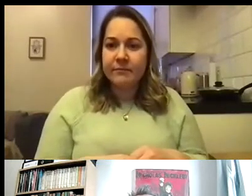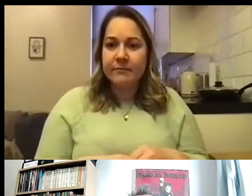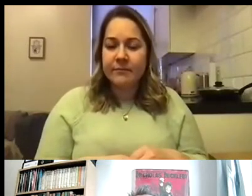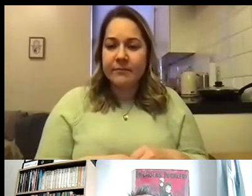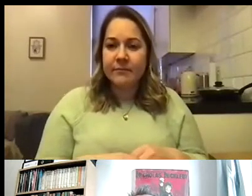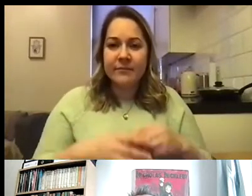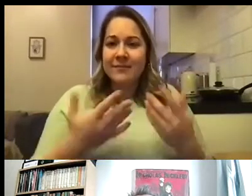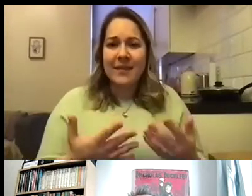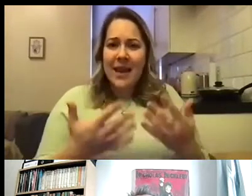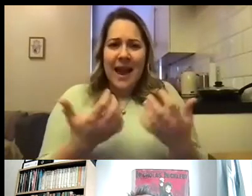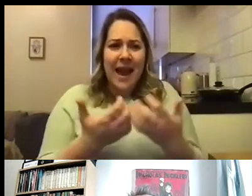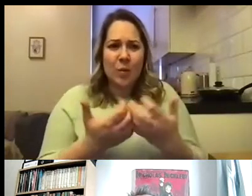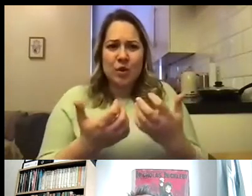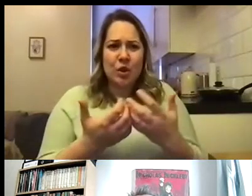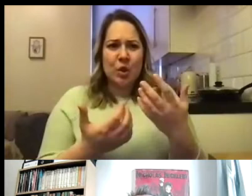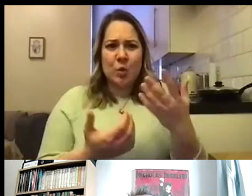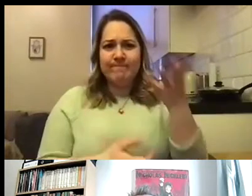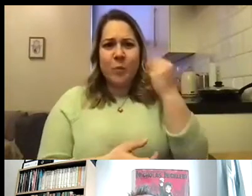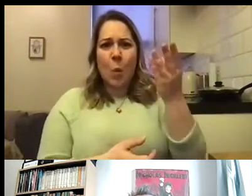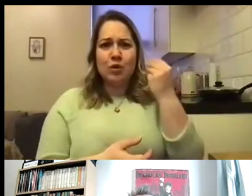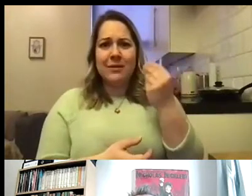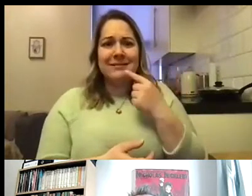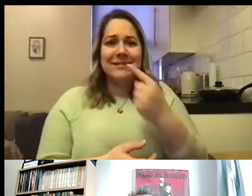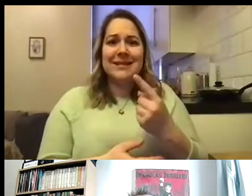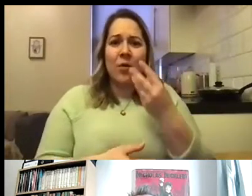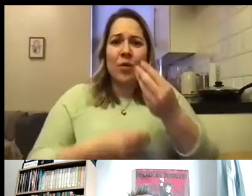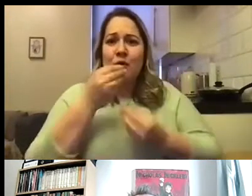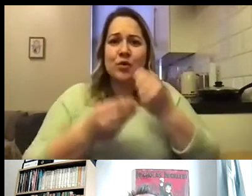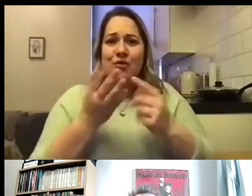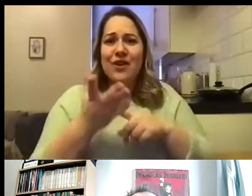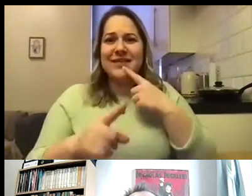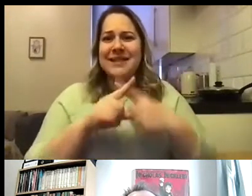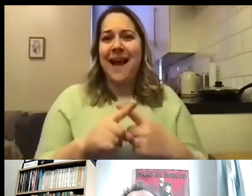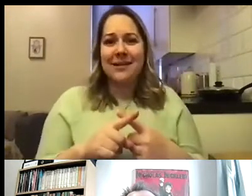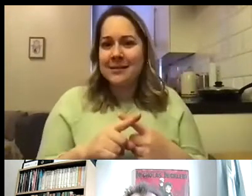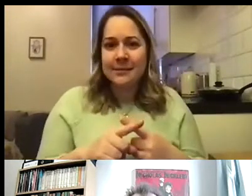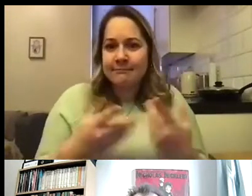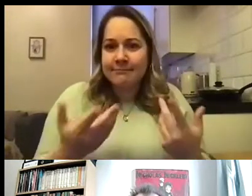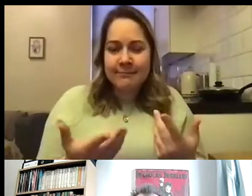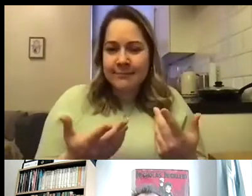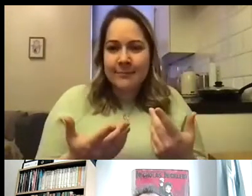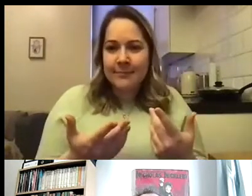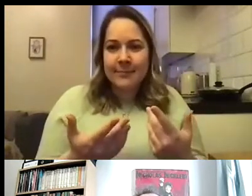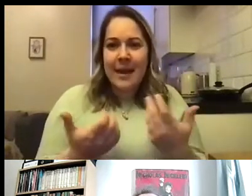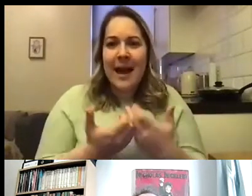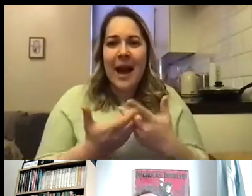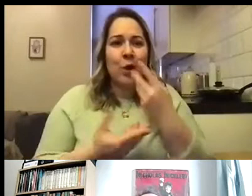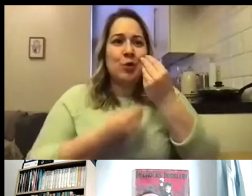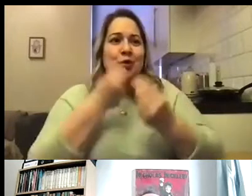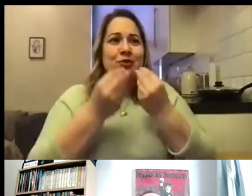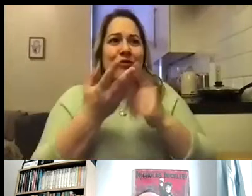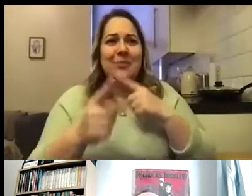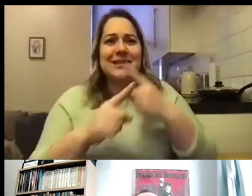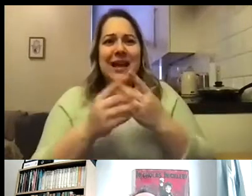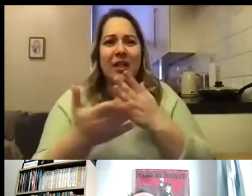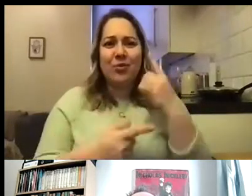How do you audio tell the story of tax? Yeah. What sound describes tax?